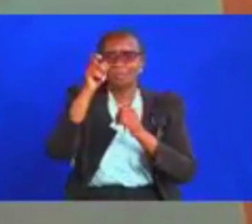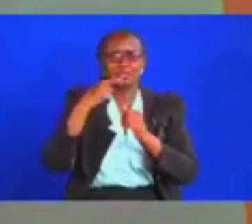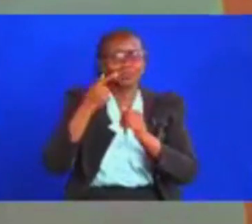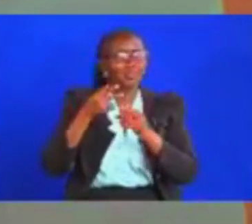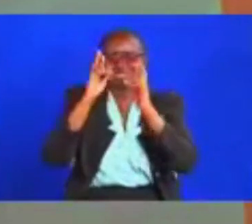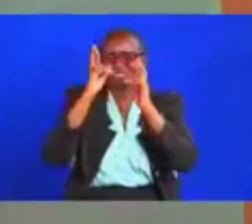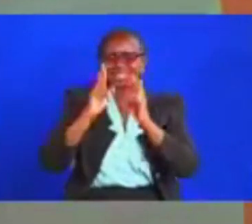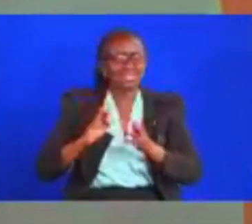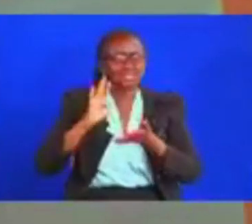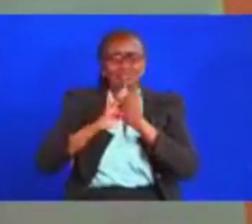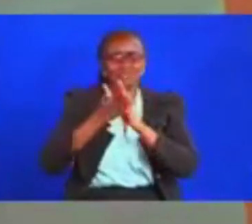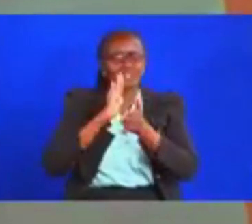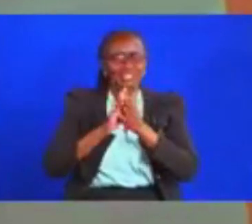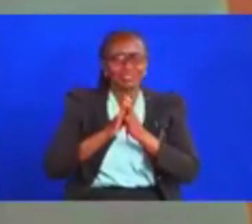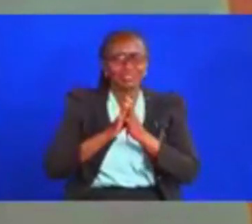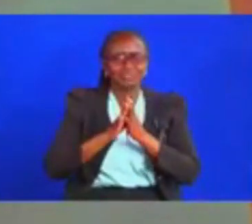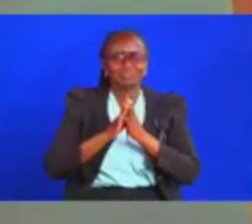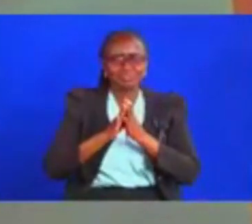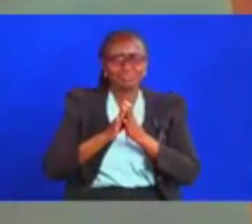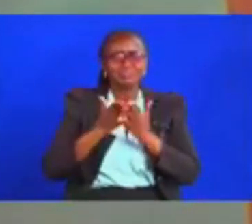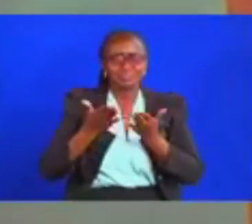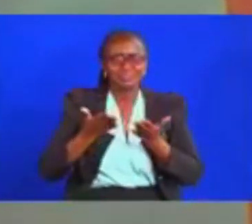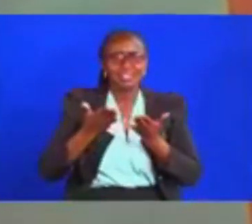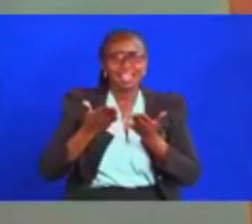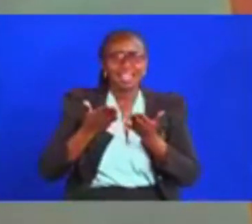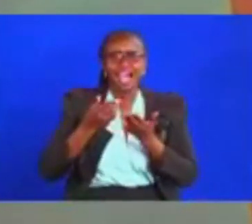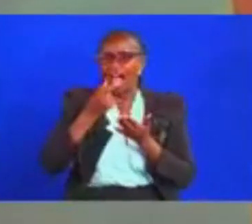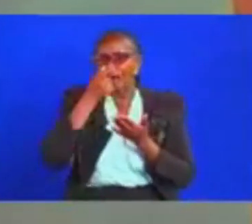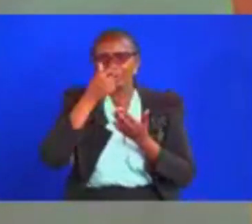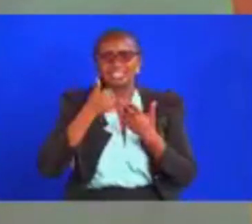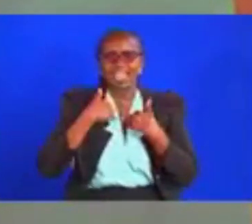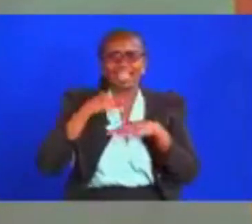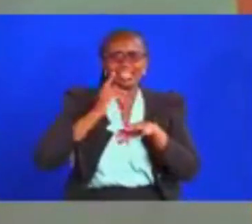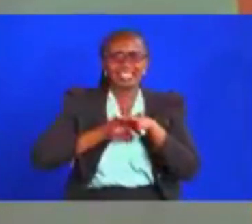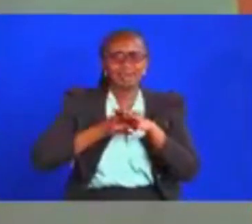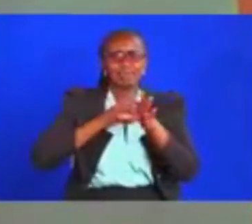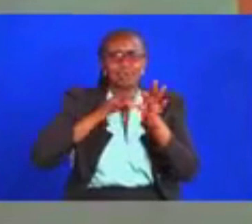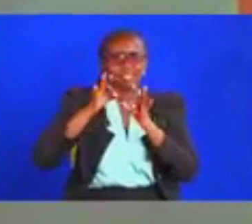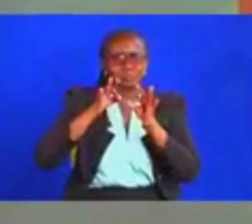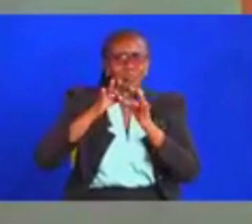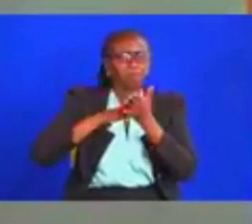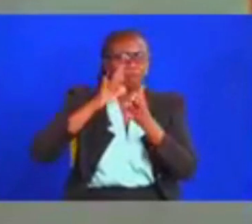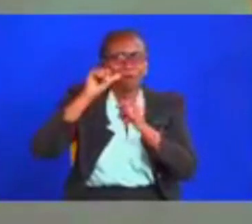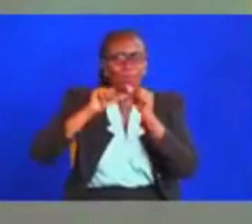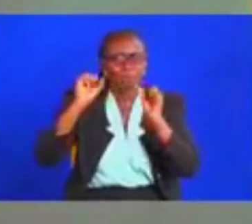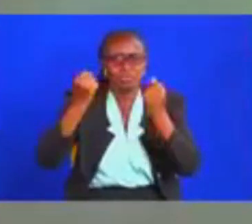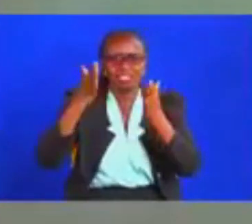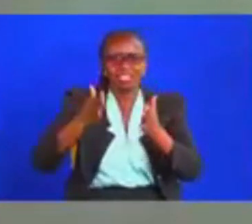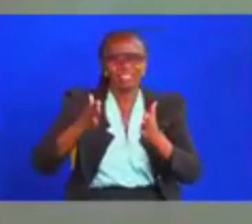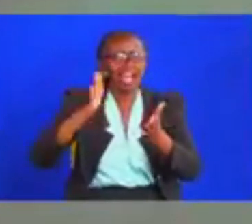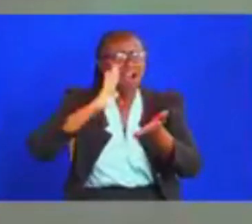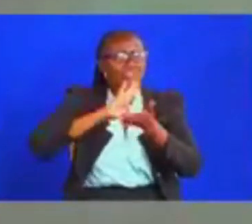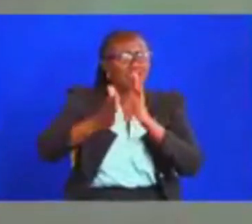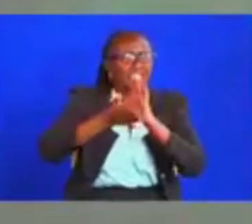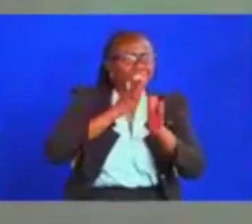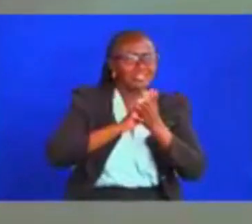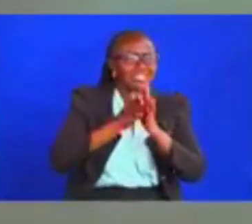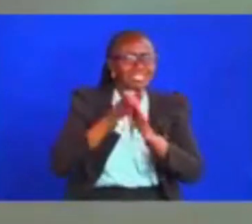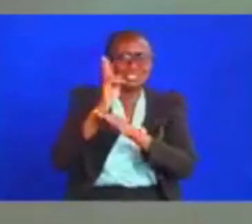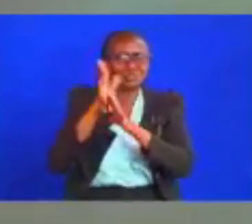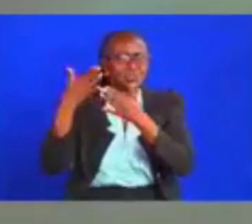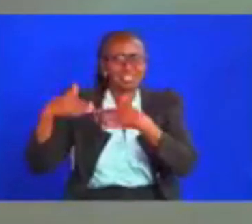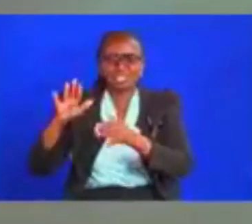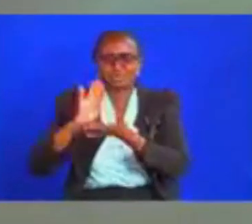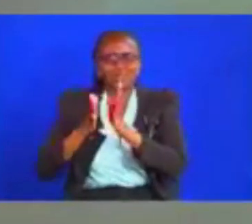forgive, not forgive rebels. I wish I had time to walk this thing about Savior. Forgiveness is useless without brokenness